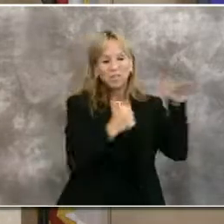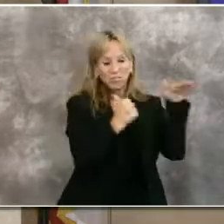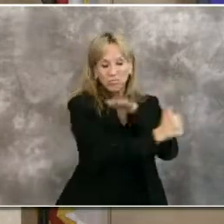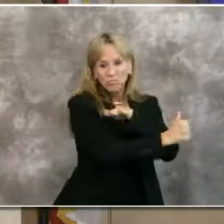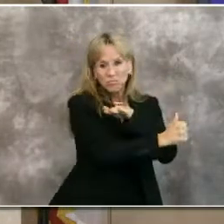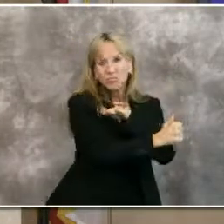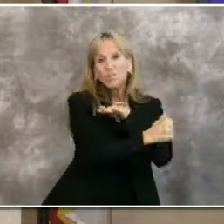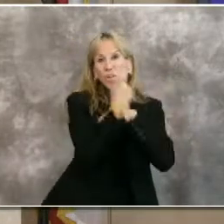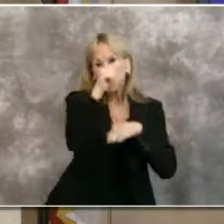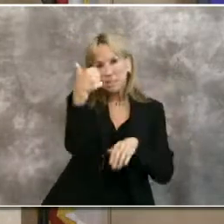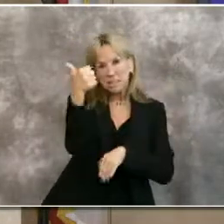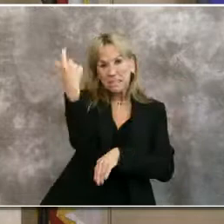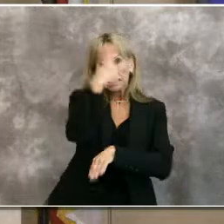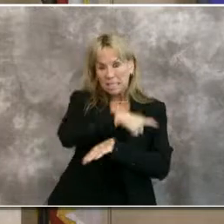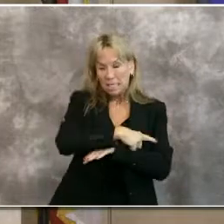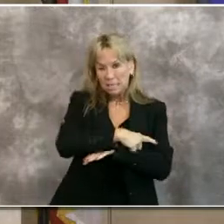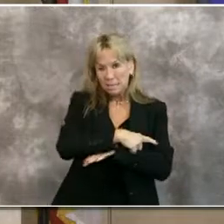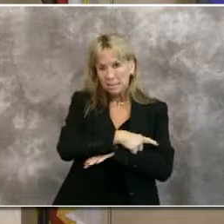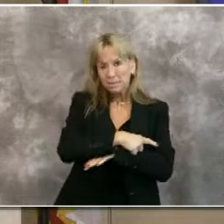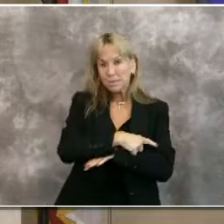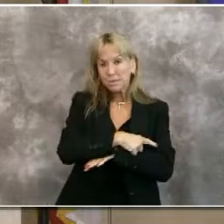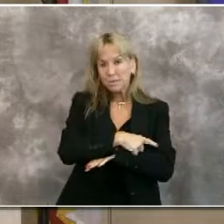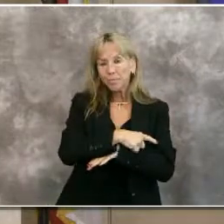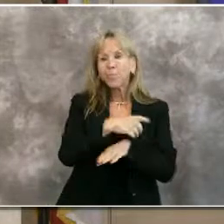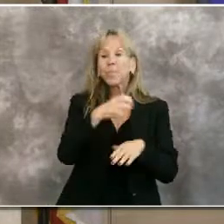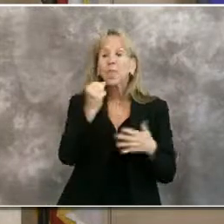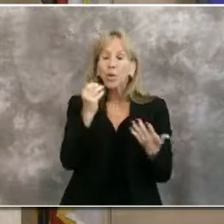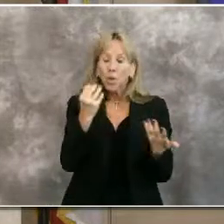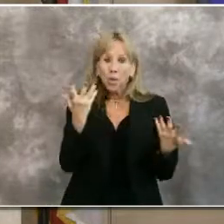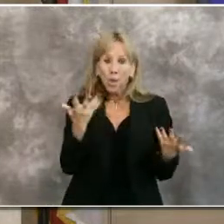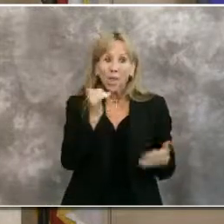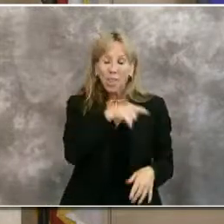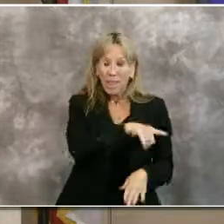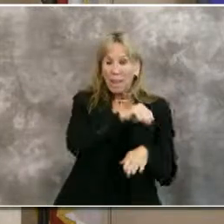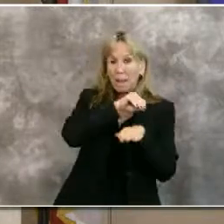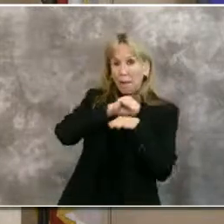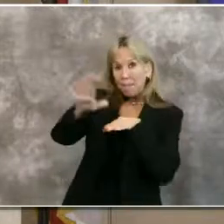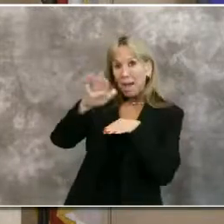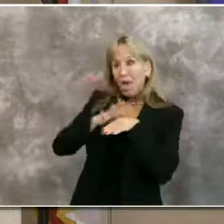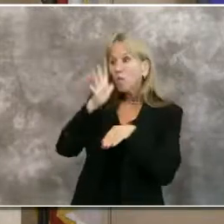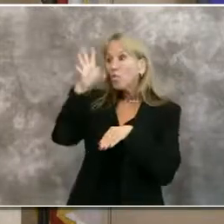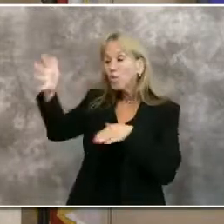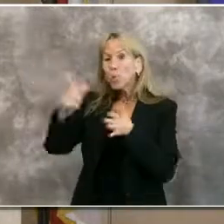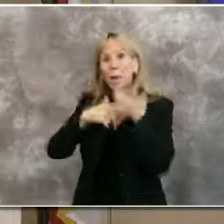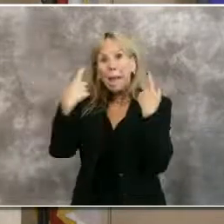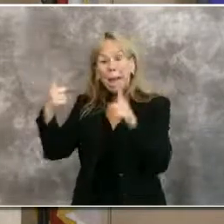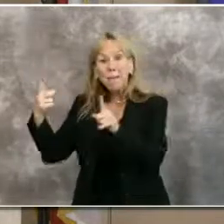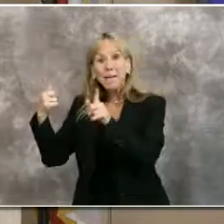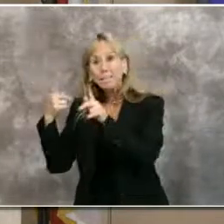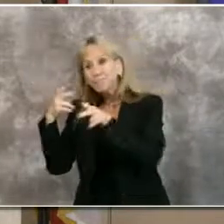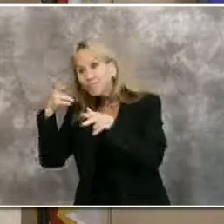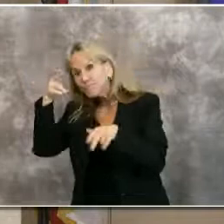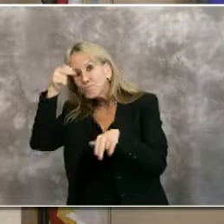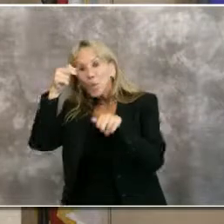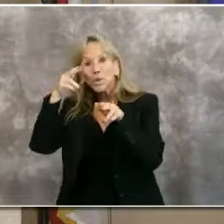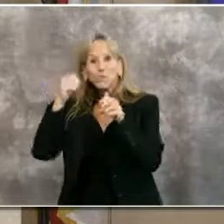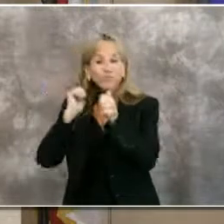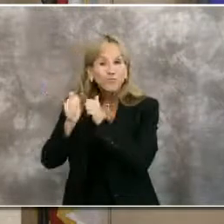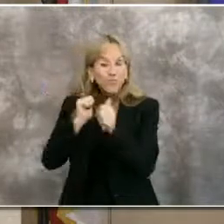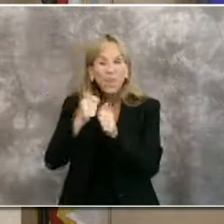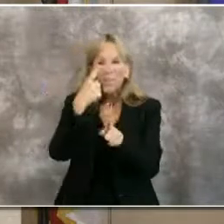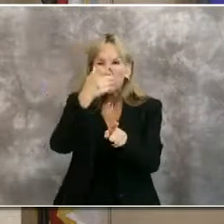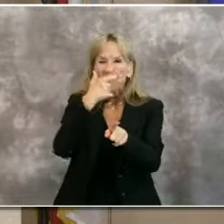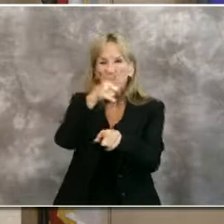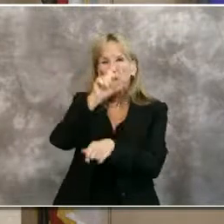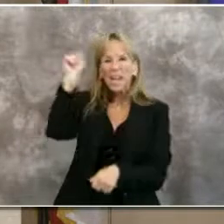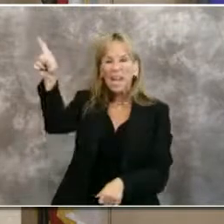days. And as far as the impact of that on future racing, that's a question that's best for the Thoroughbred